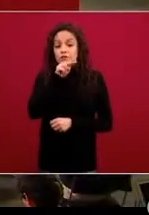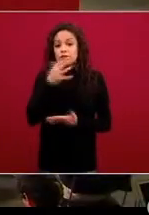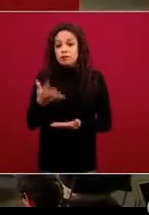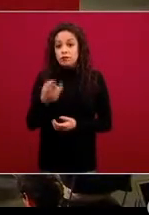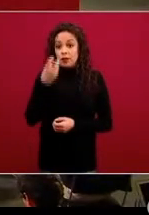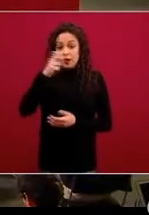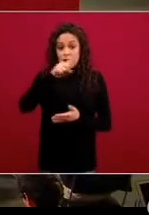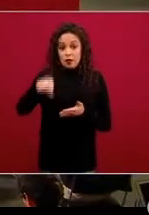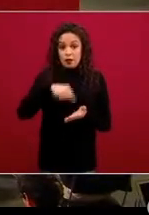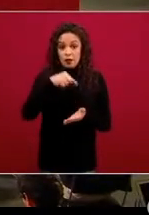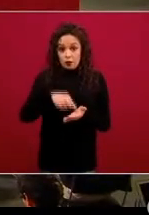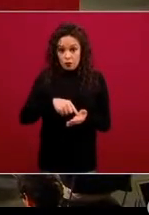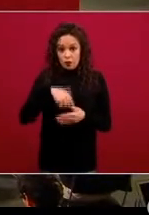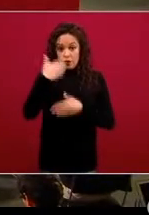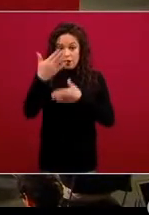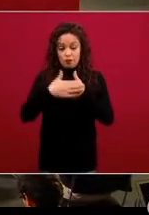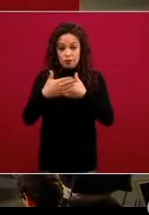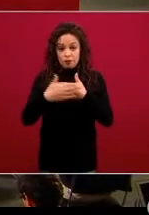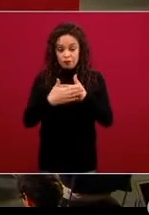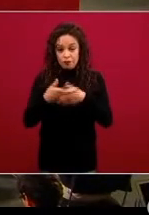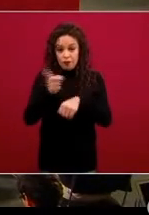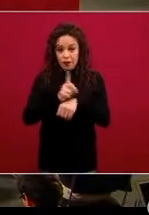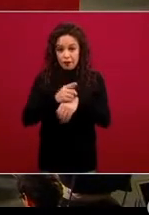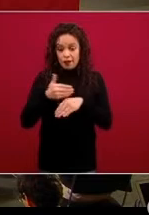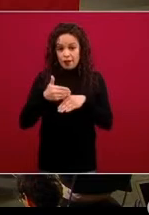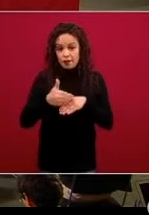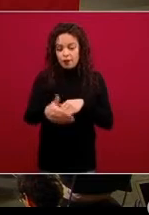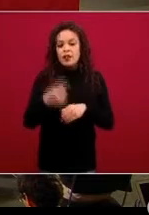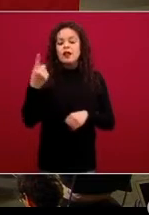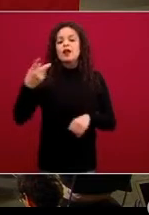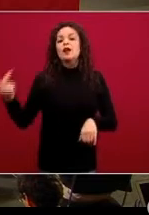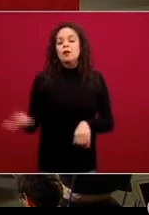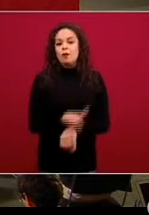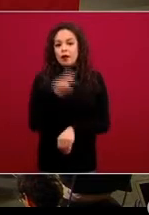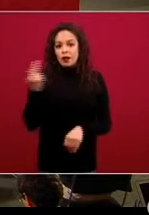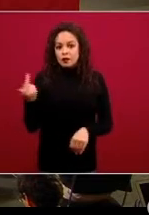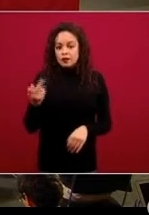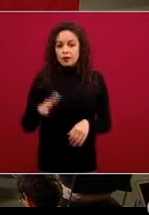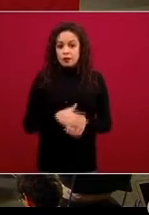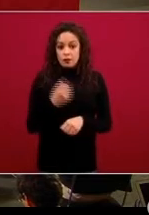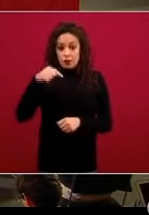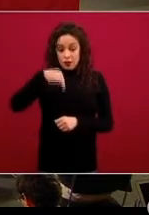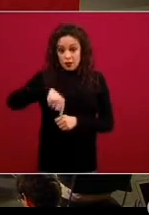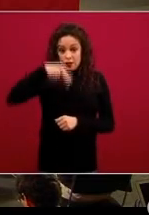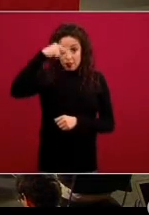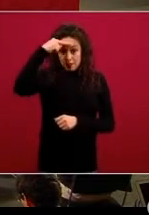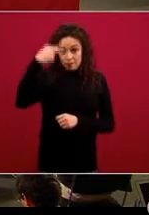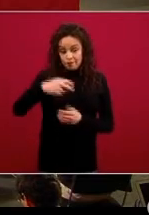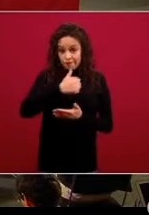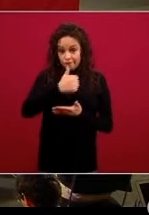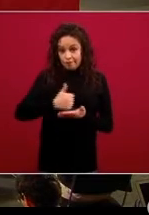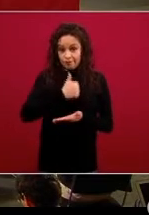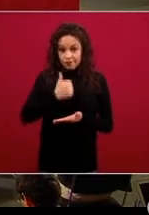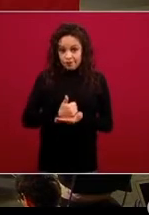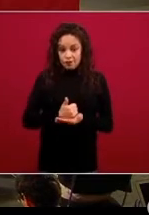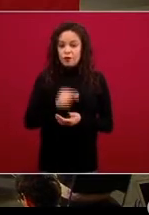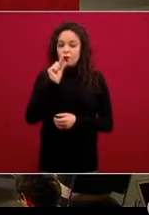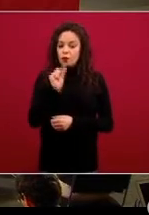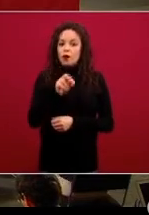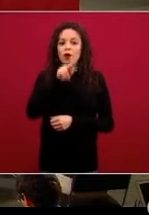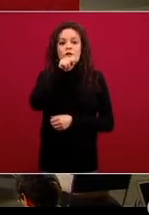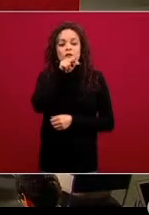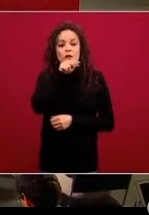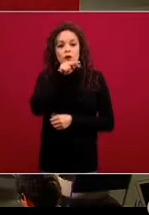couple of days. So in Mexico City, if we're worried about the limit for hospitals, Mexico